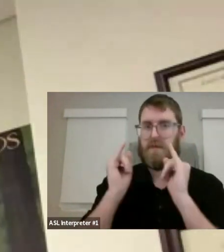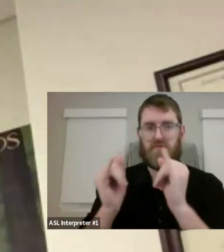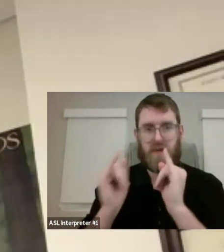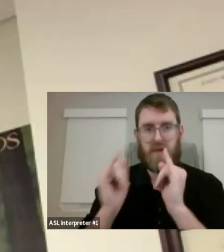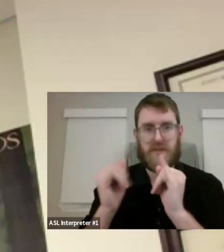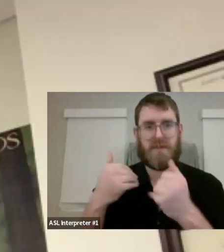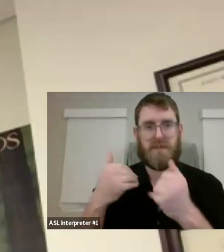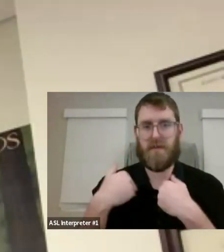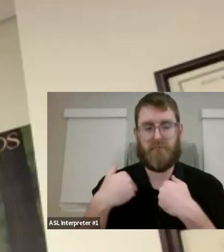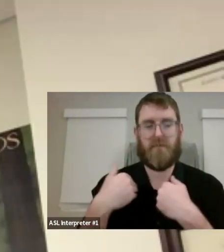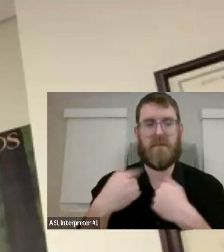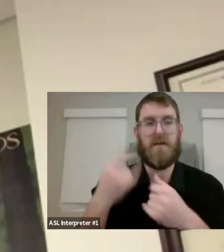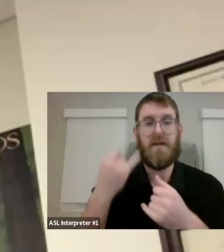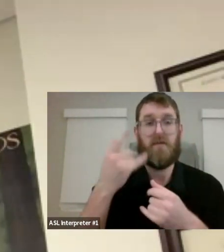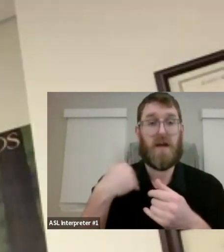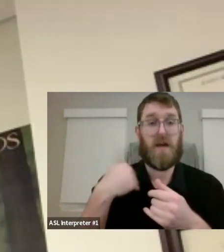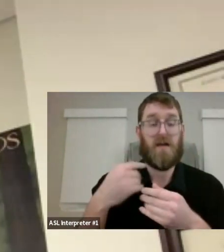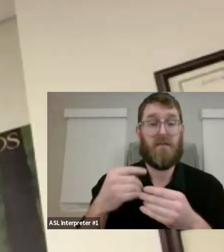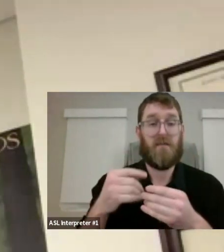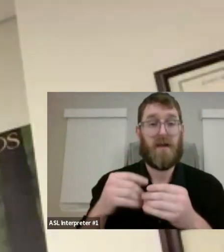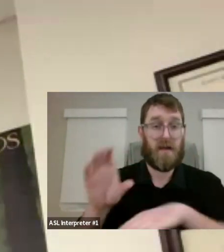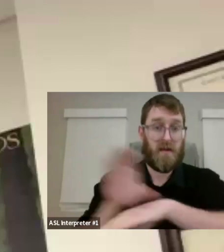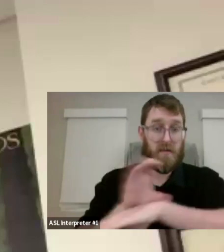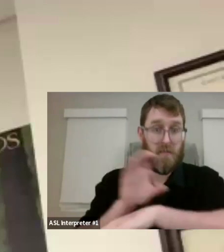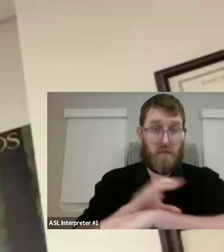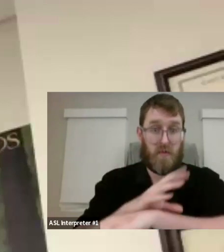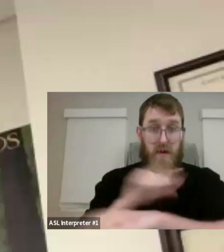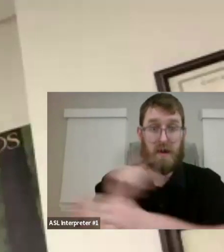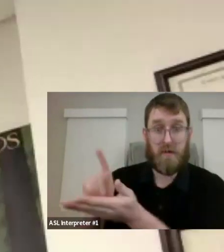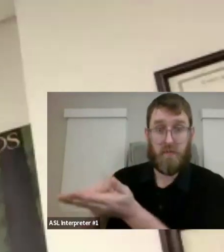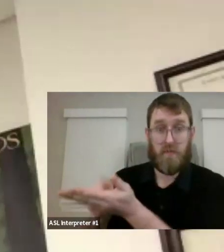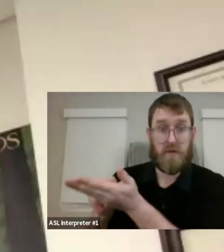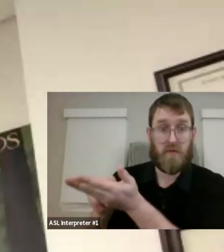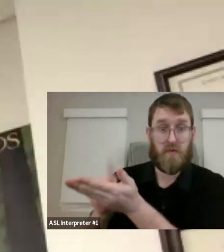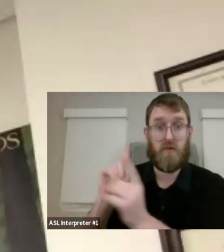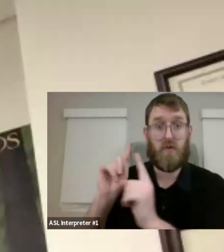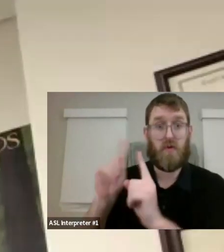if you have access to a computer and a printer, is just to go to